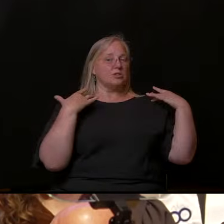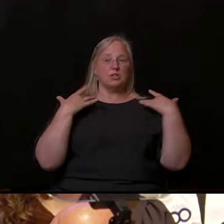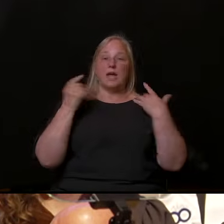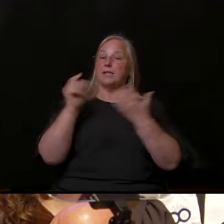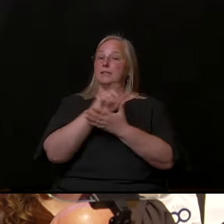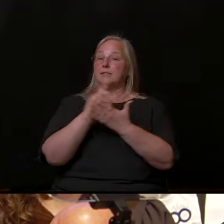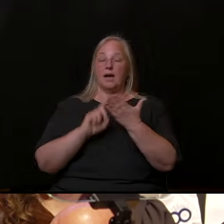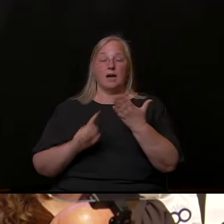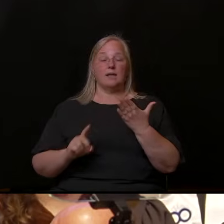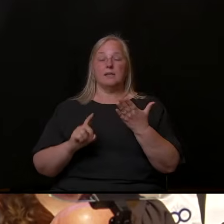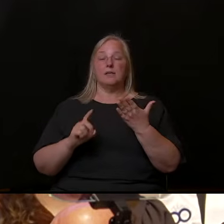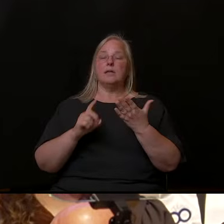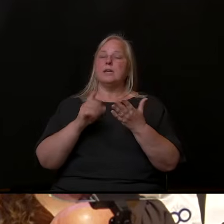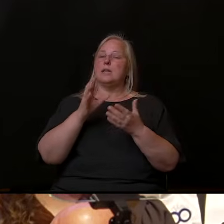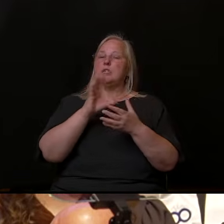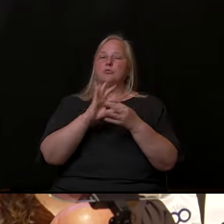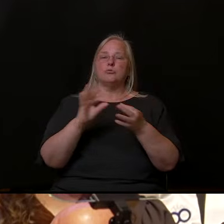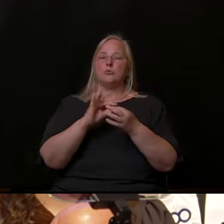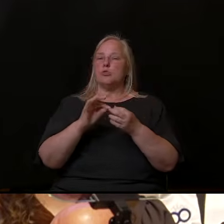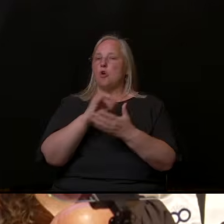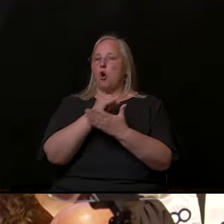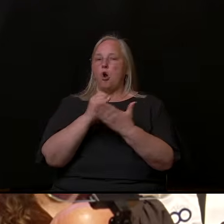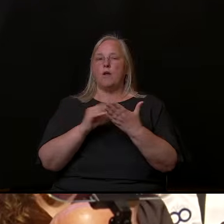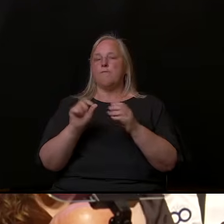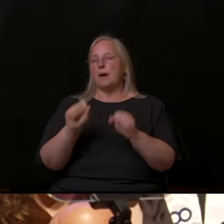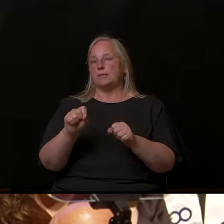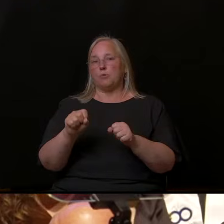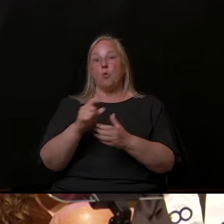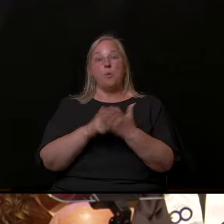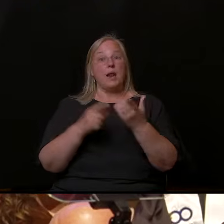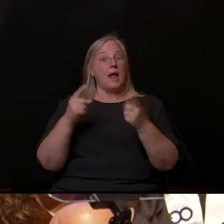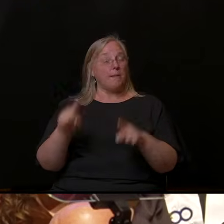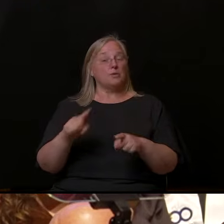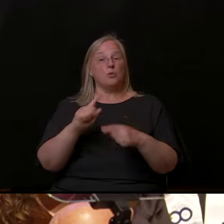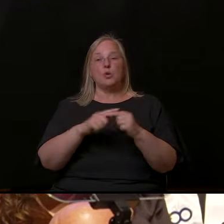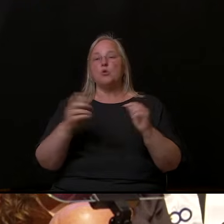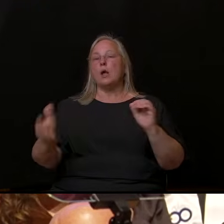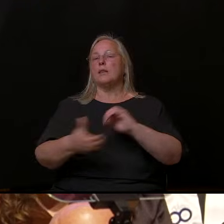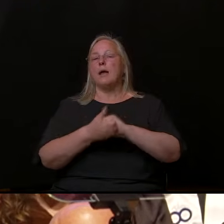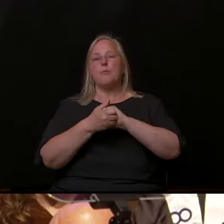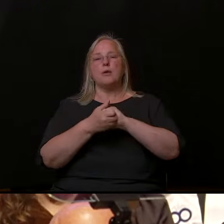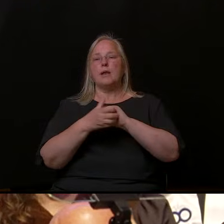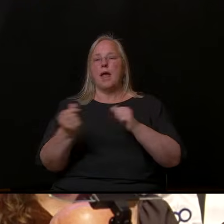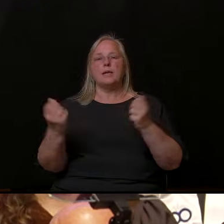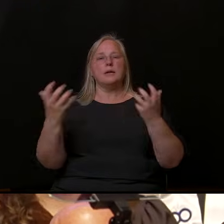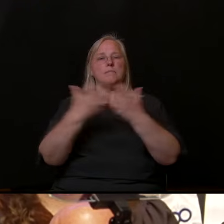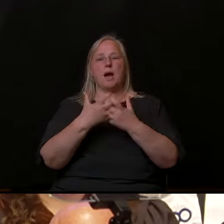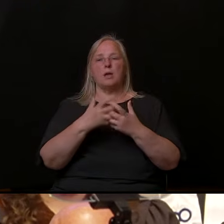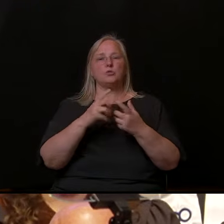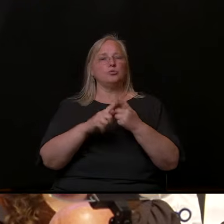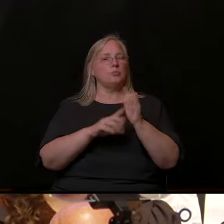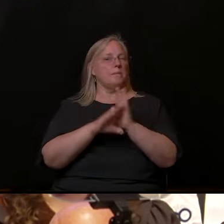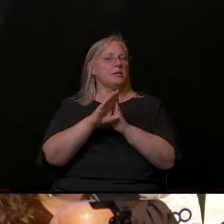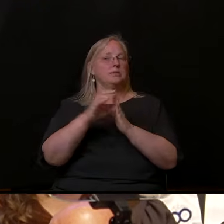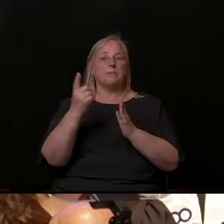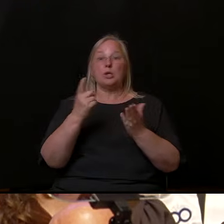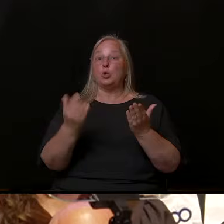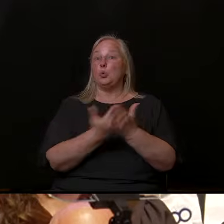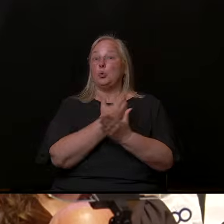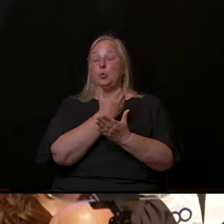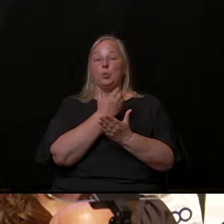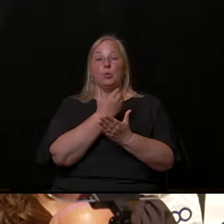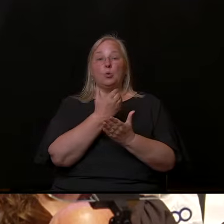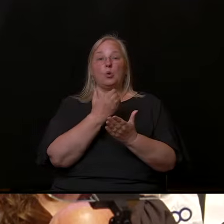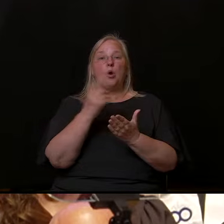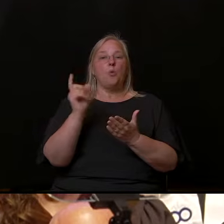design speaks to the art of the possible, what happens when you collaborate and combine to build something new. For